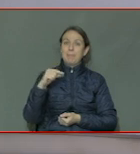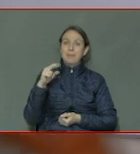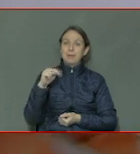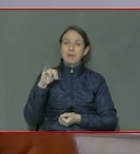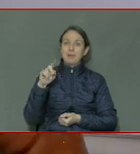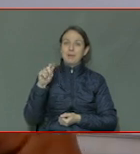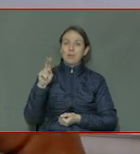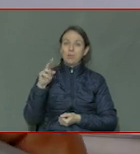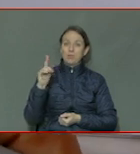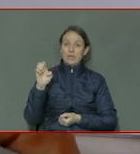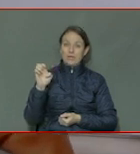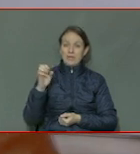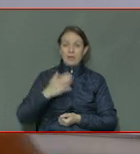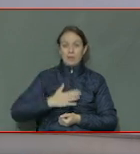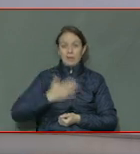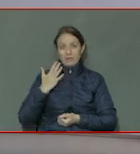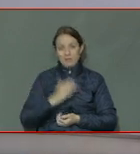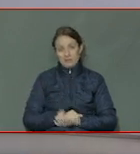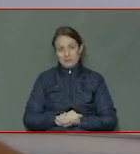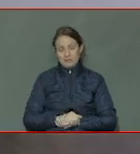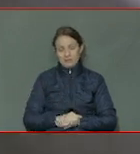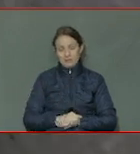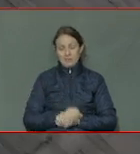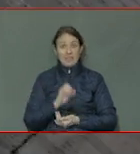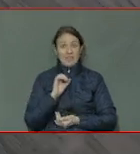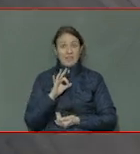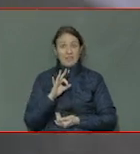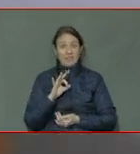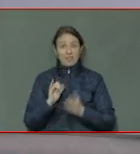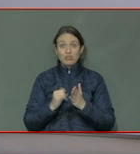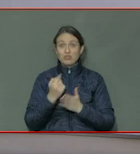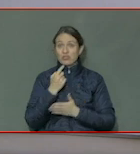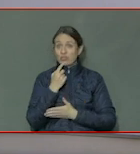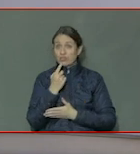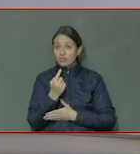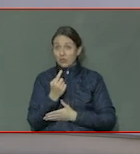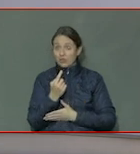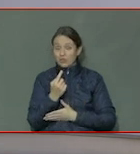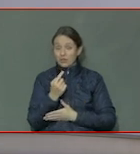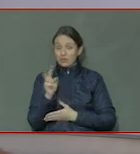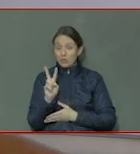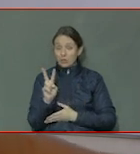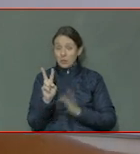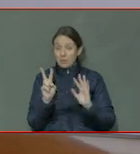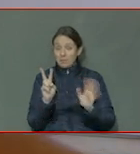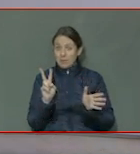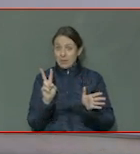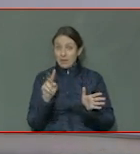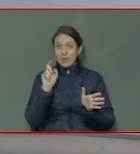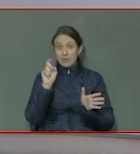I stop here. If they just say the velocity, then I have to do the interpretation of the